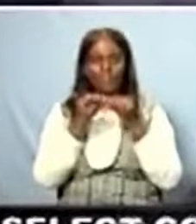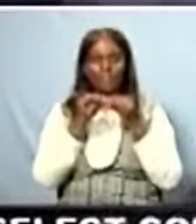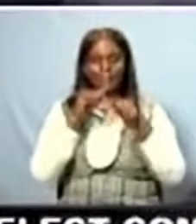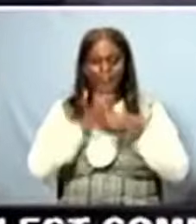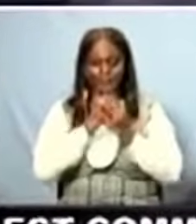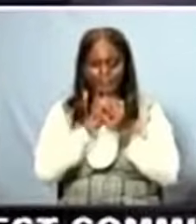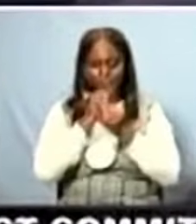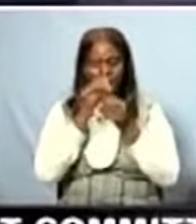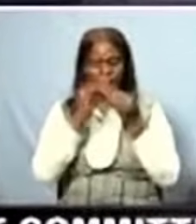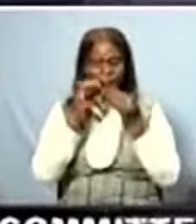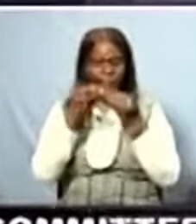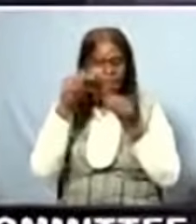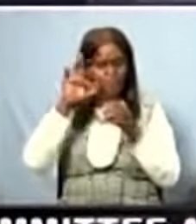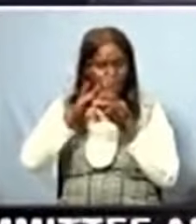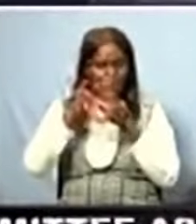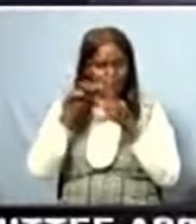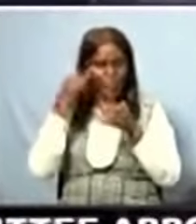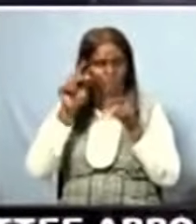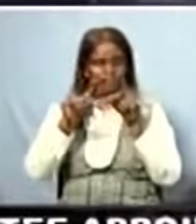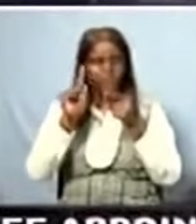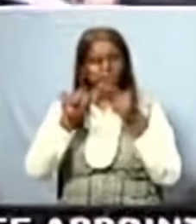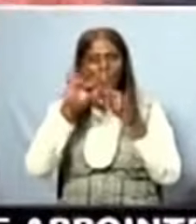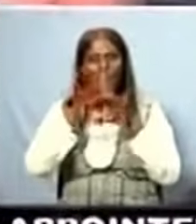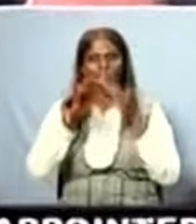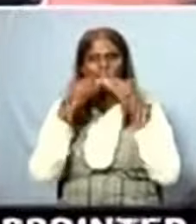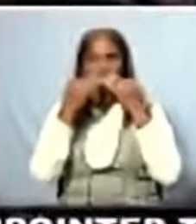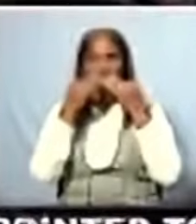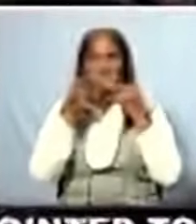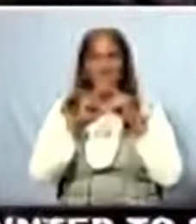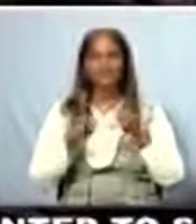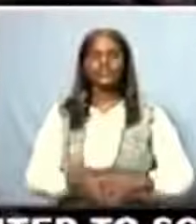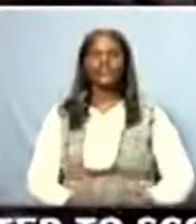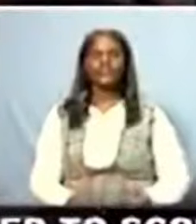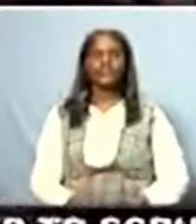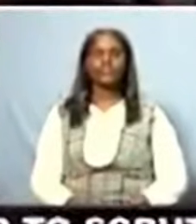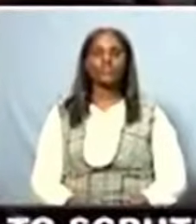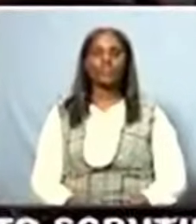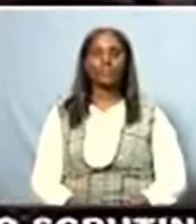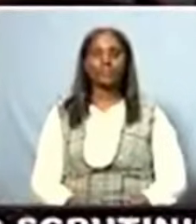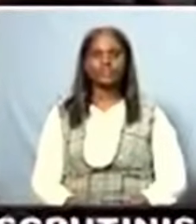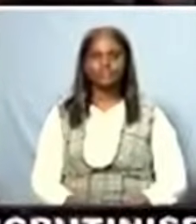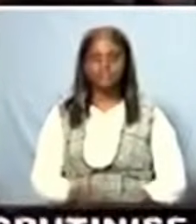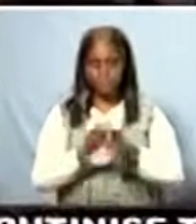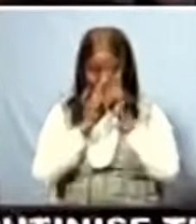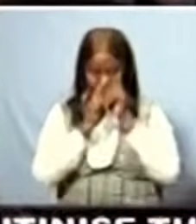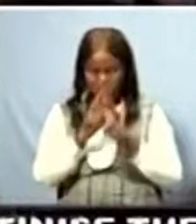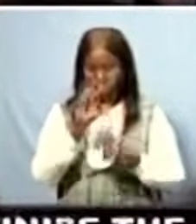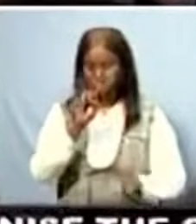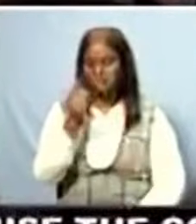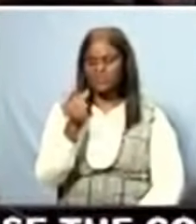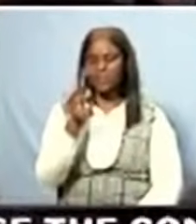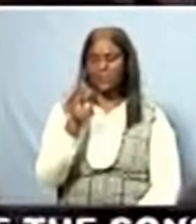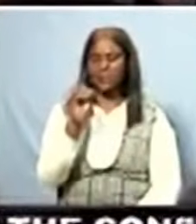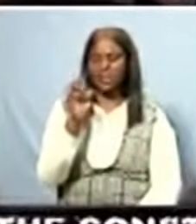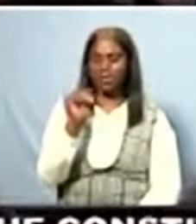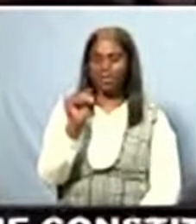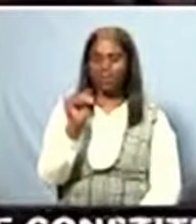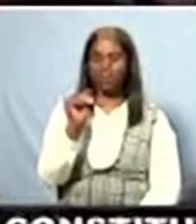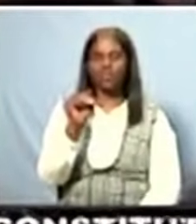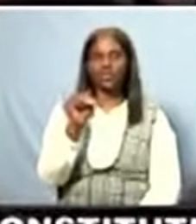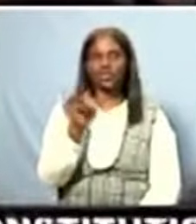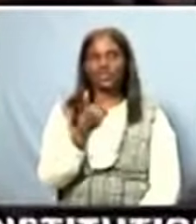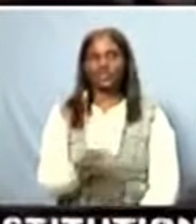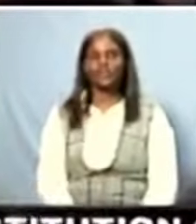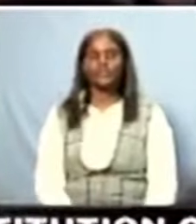creating more polling stations for the people to vote? Thank you, Chair. Thank you, Honorable Sabai, the Honorable Kambita, and the Honorable Banda and so